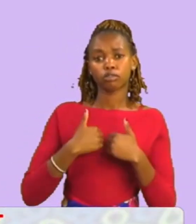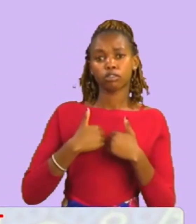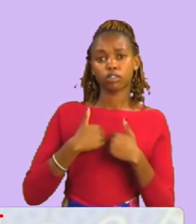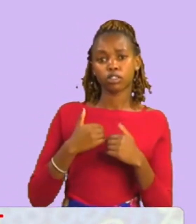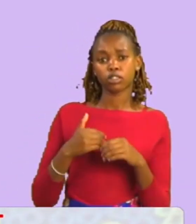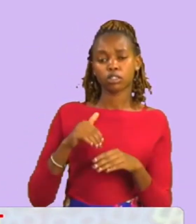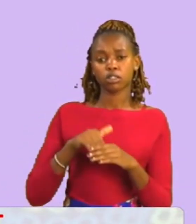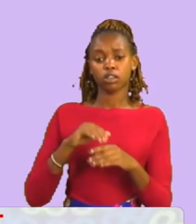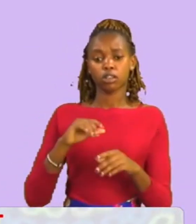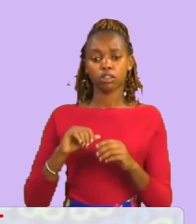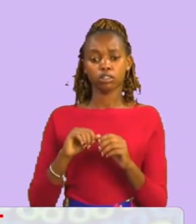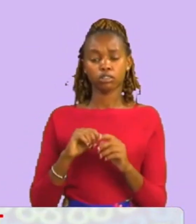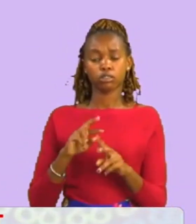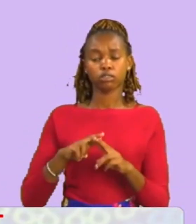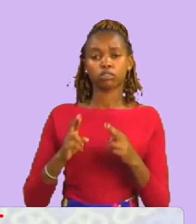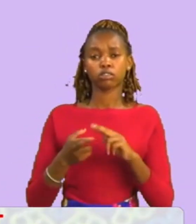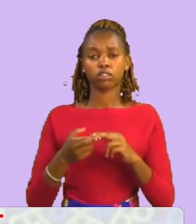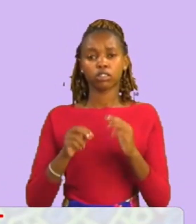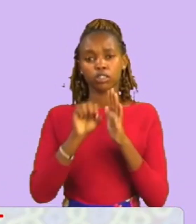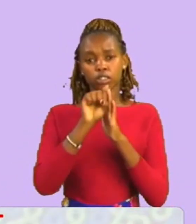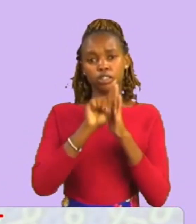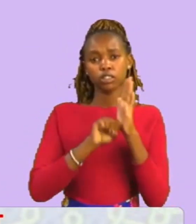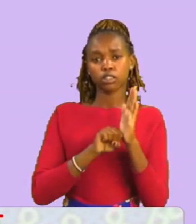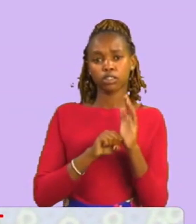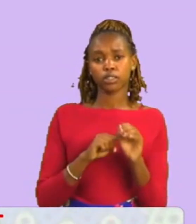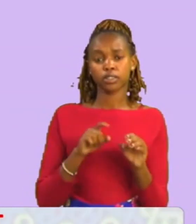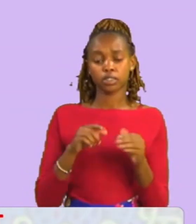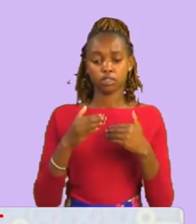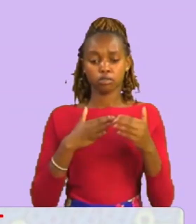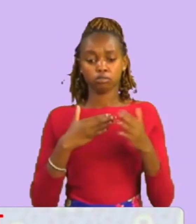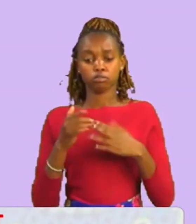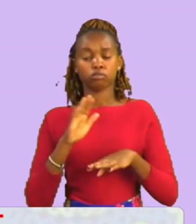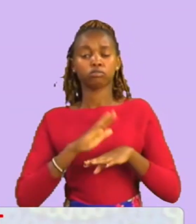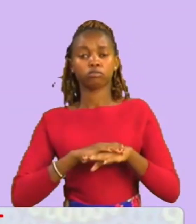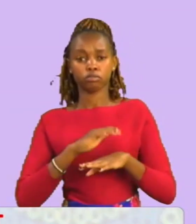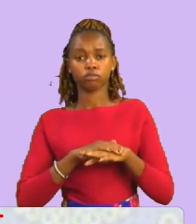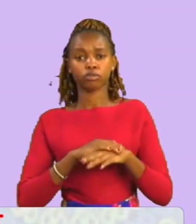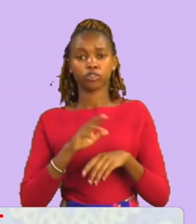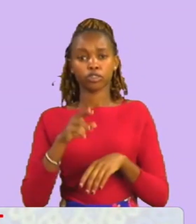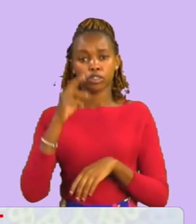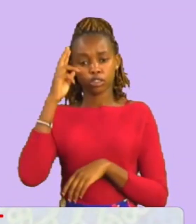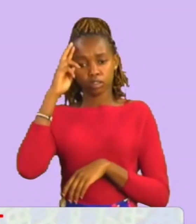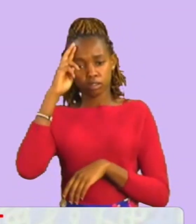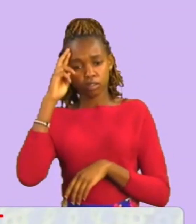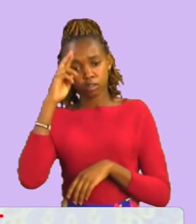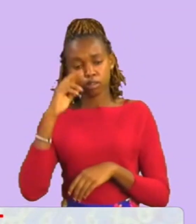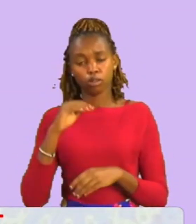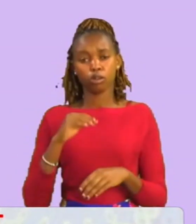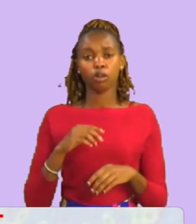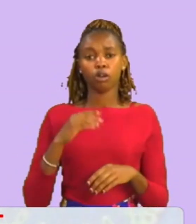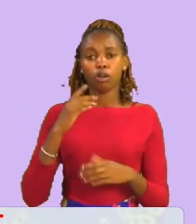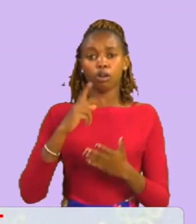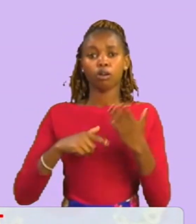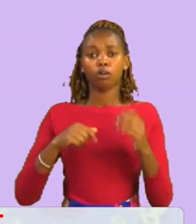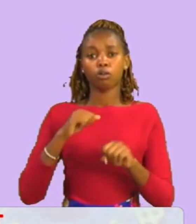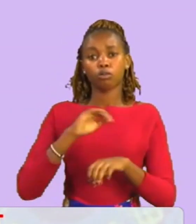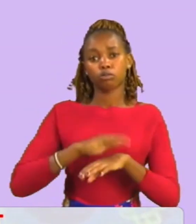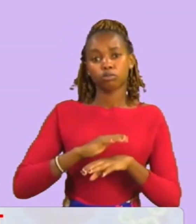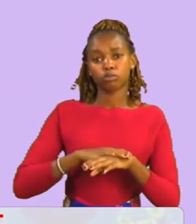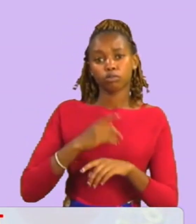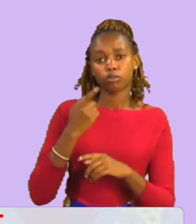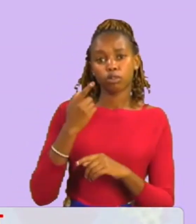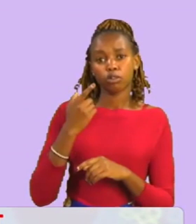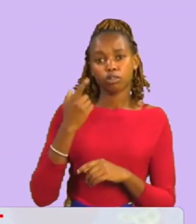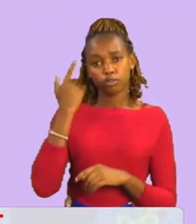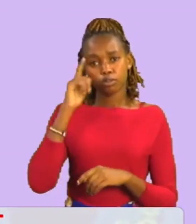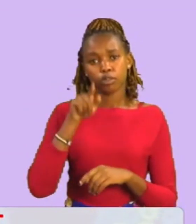relationships, by there you should see that as a good sign, because ultimately you're starting to recognize what is good for you and what is not good for you,